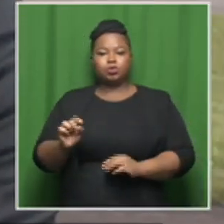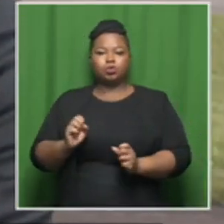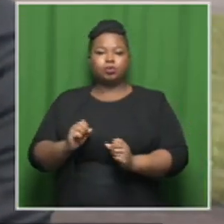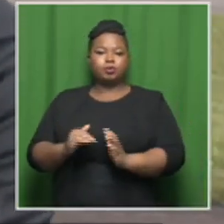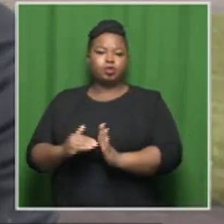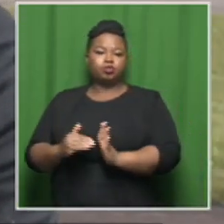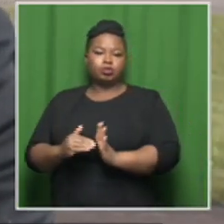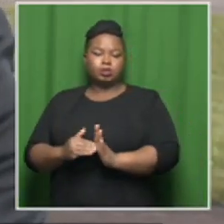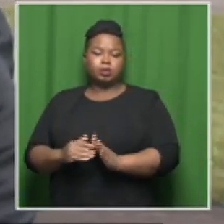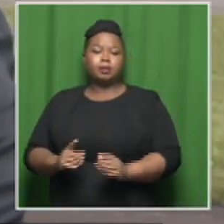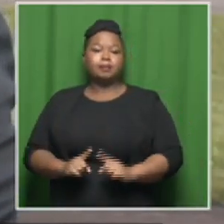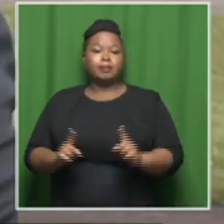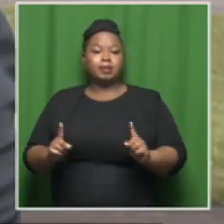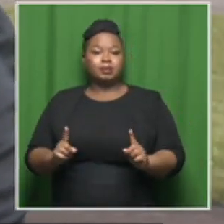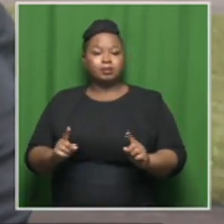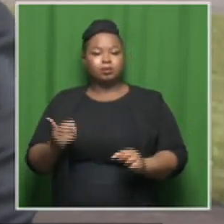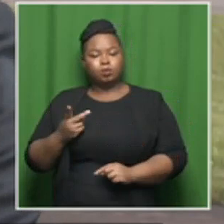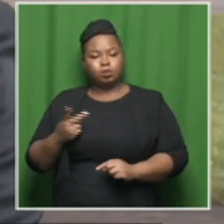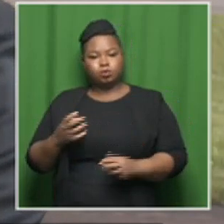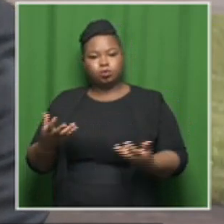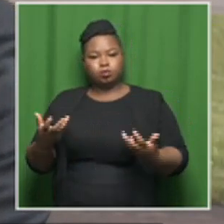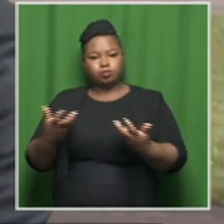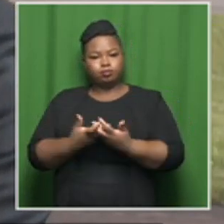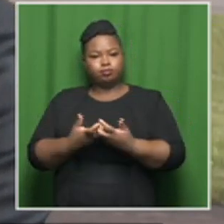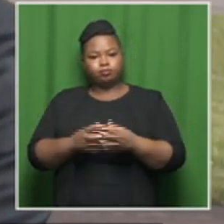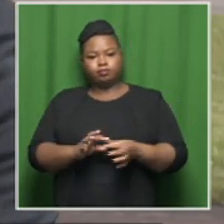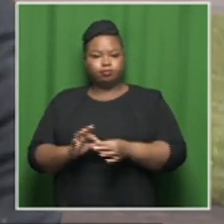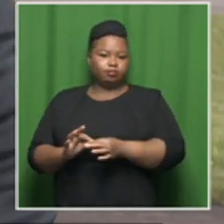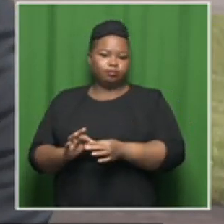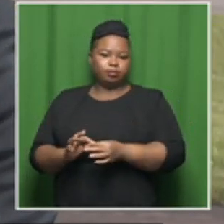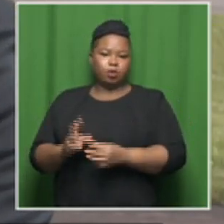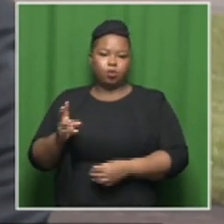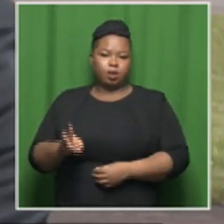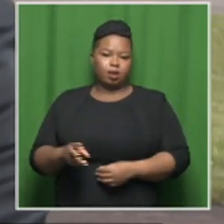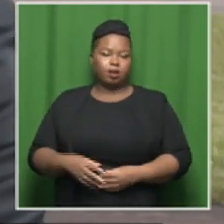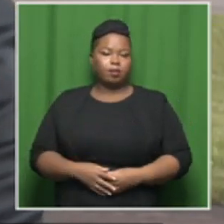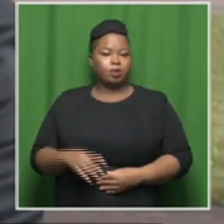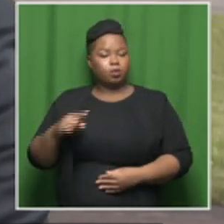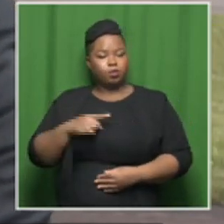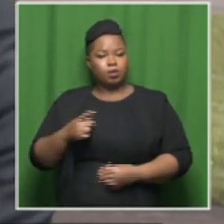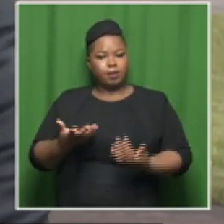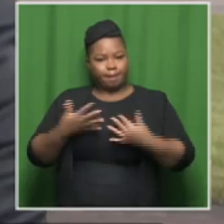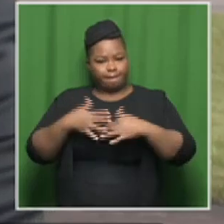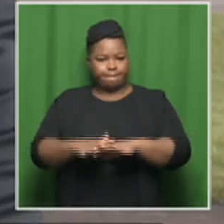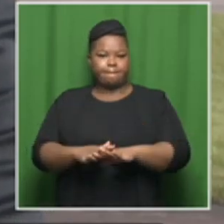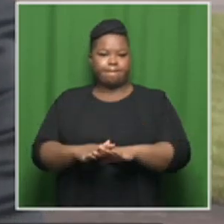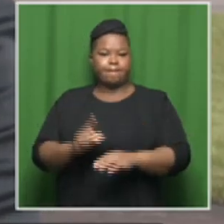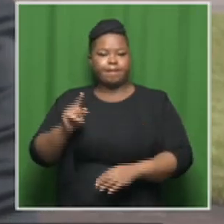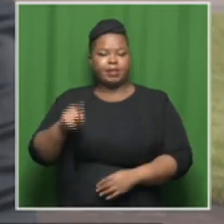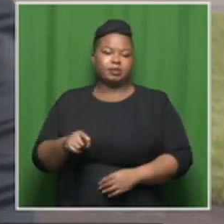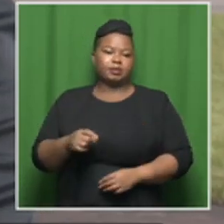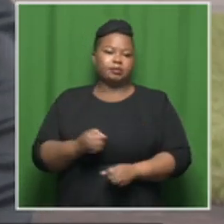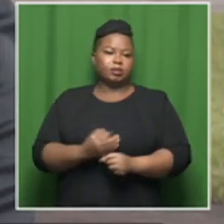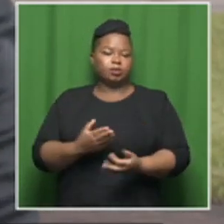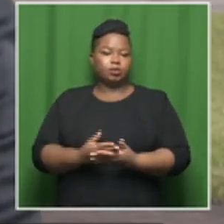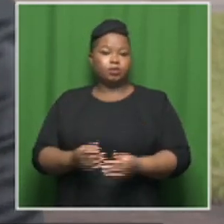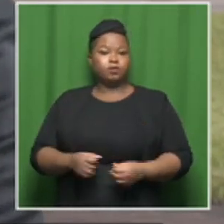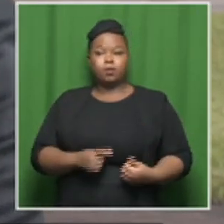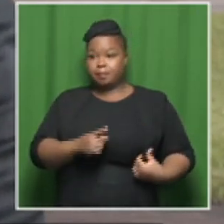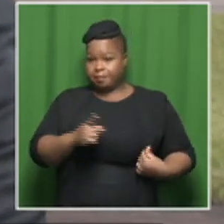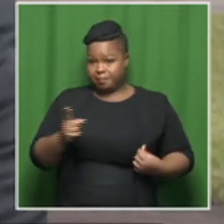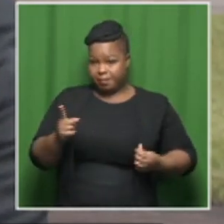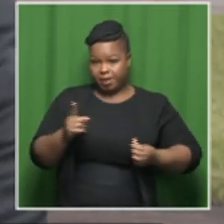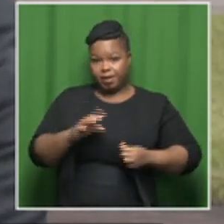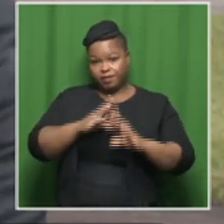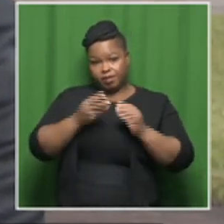12, but linked to this establishment in the main, so that there is a synergy in terms of what then they are